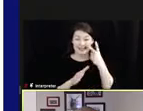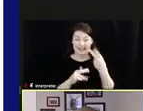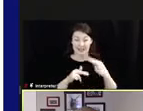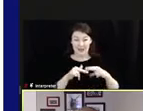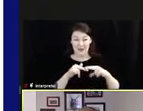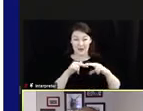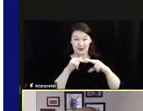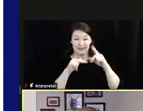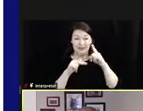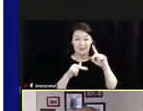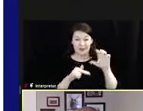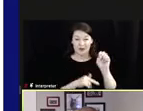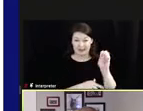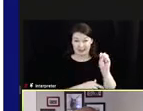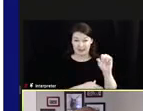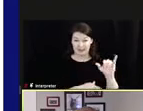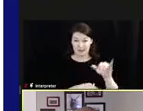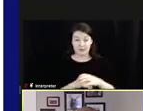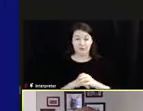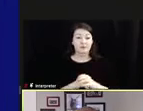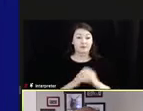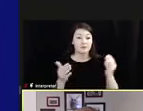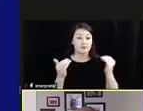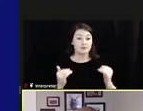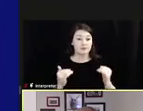as well. Next slide, please.